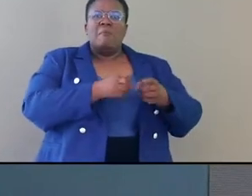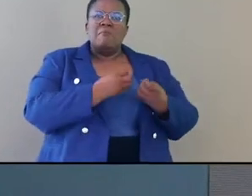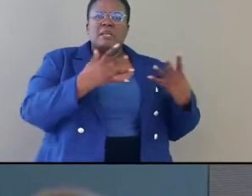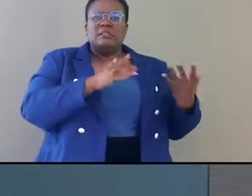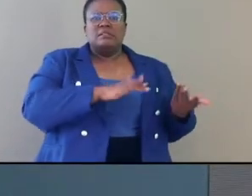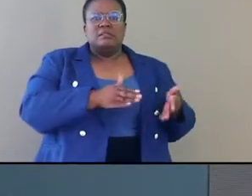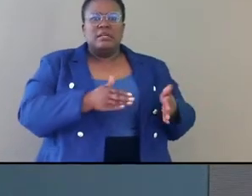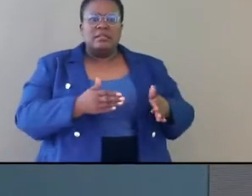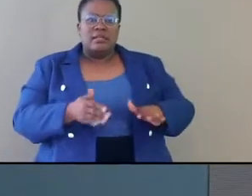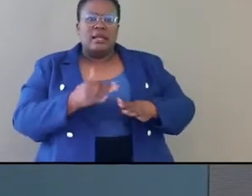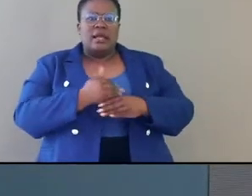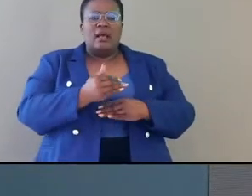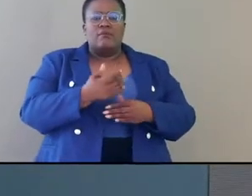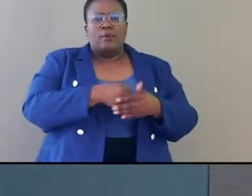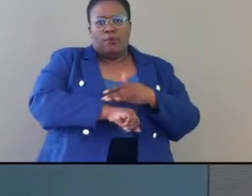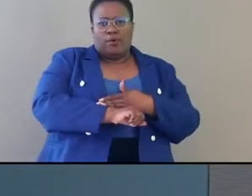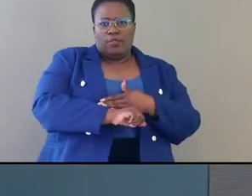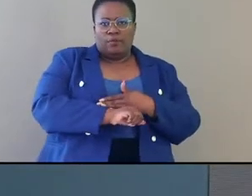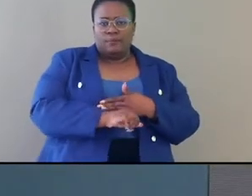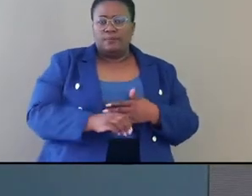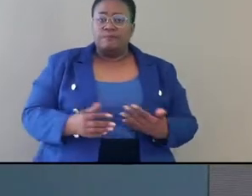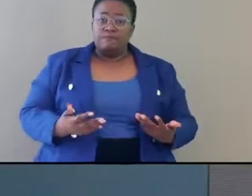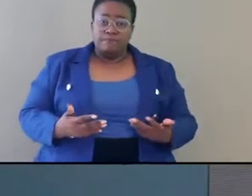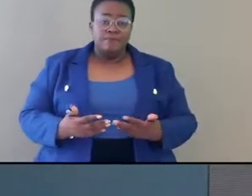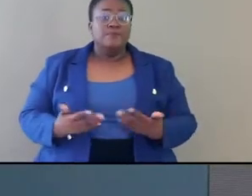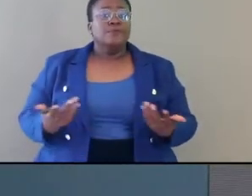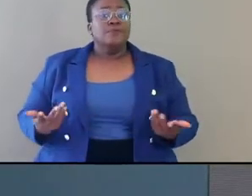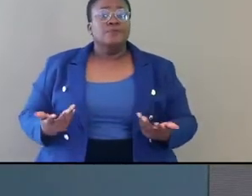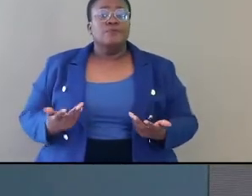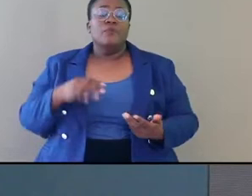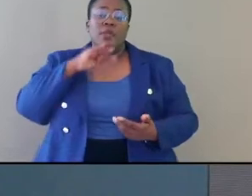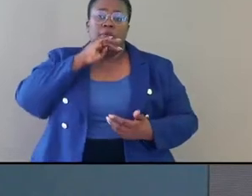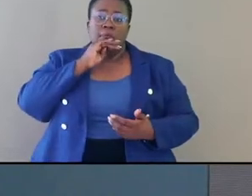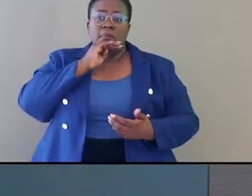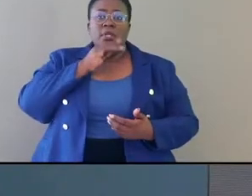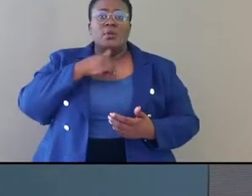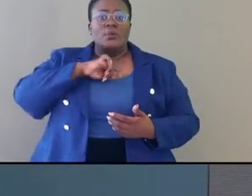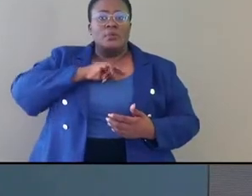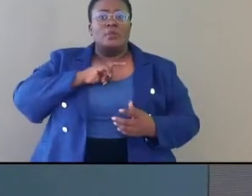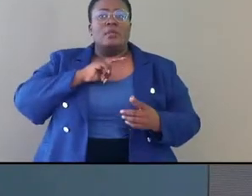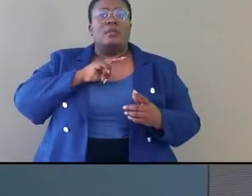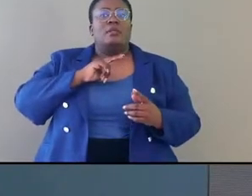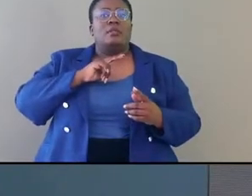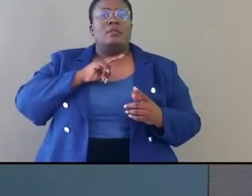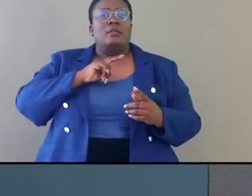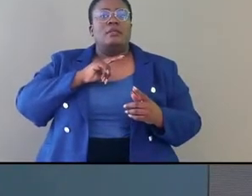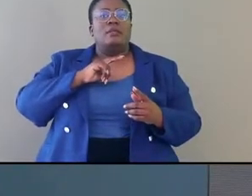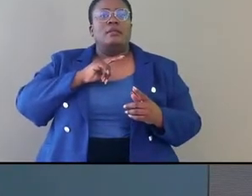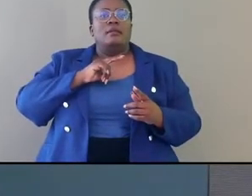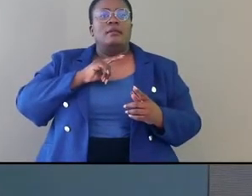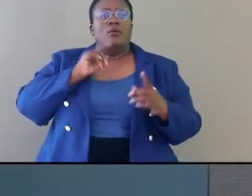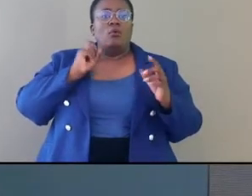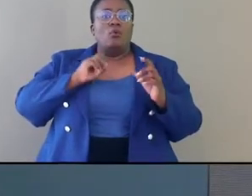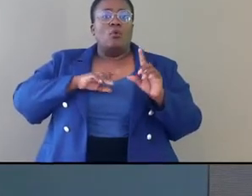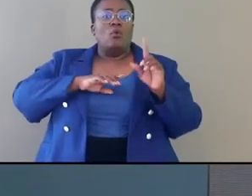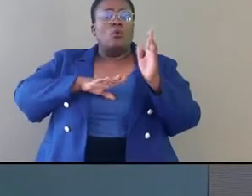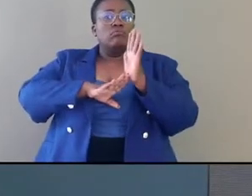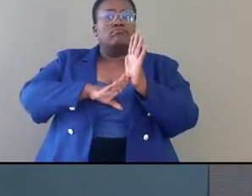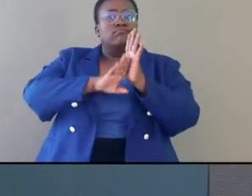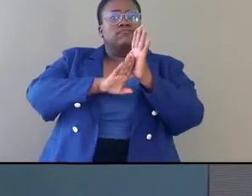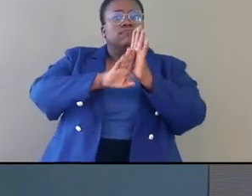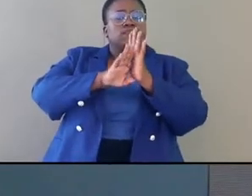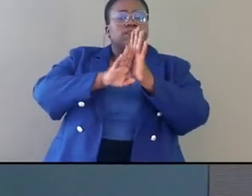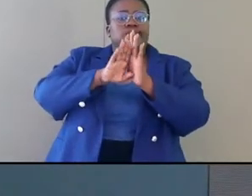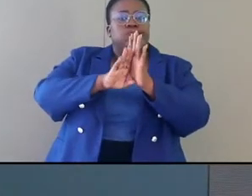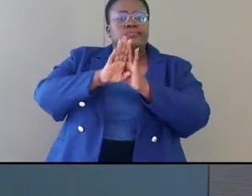what we said would do in the national development plan so we are rescinding in our progress towards the national development plan